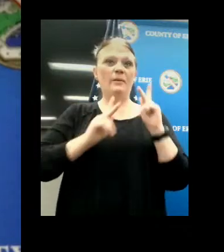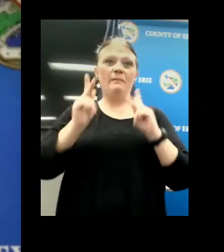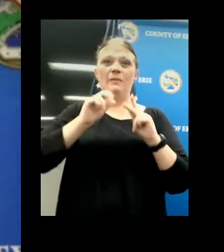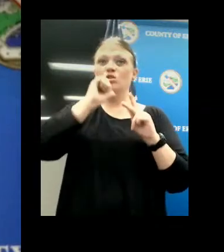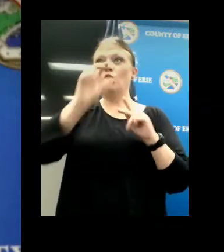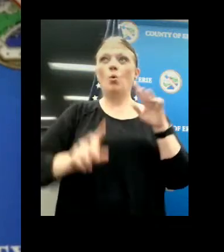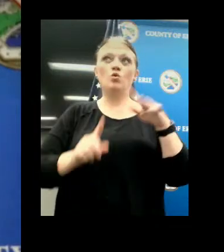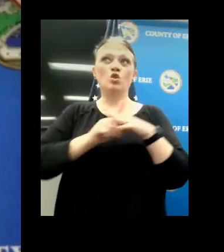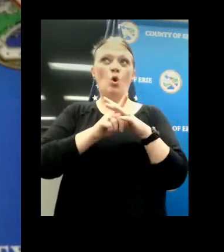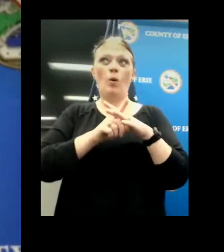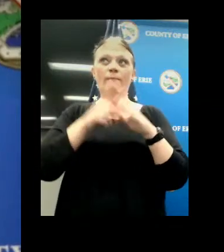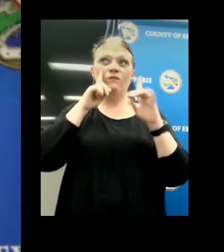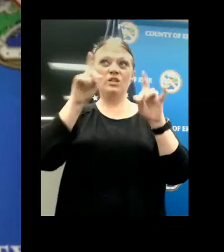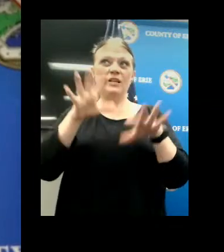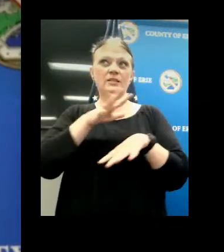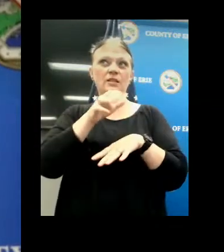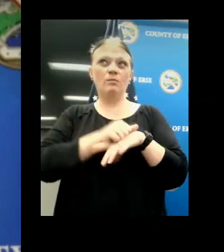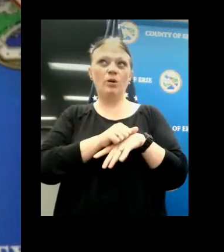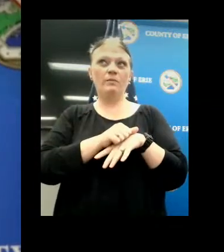up for their testing appointments?